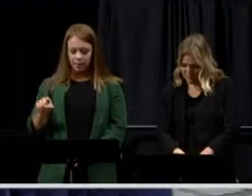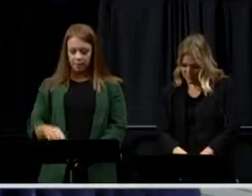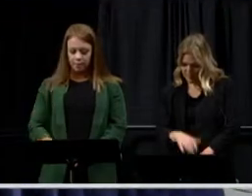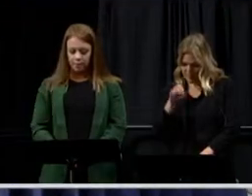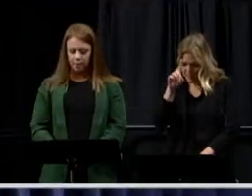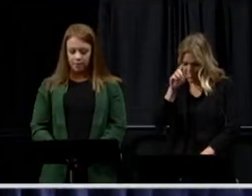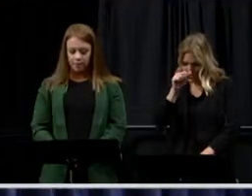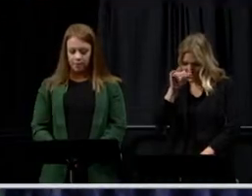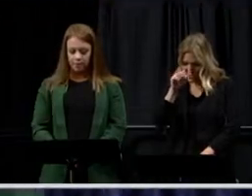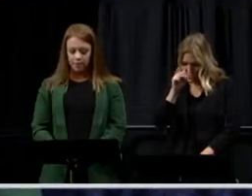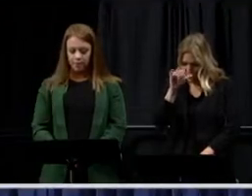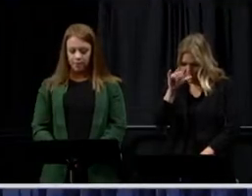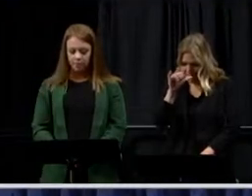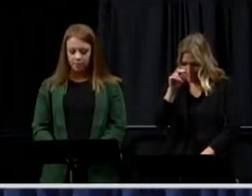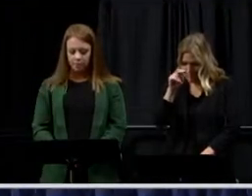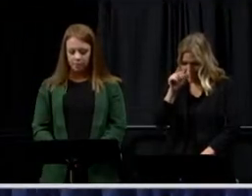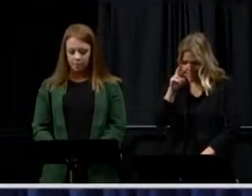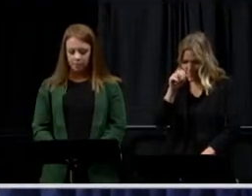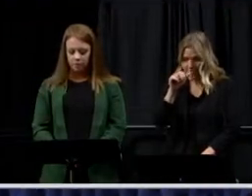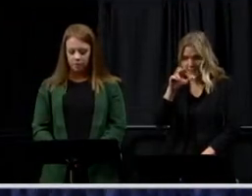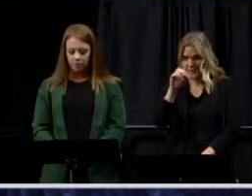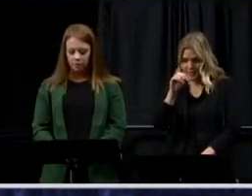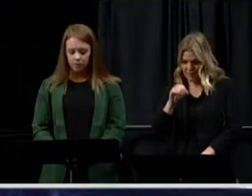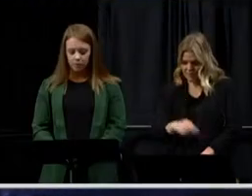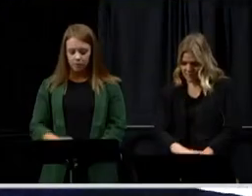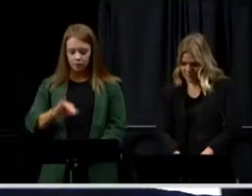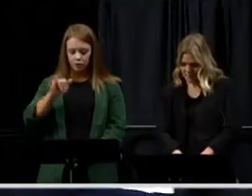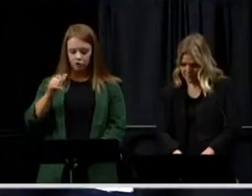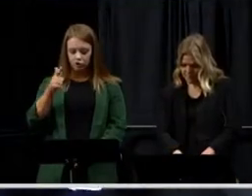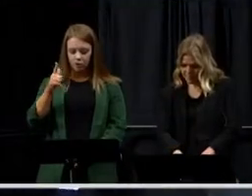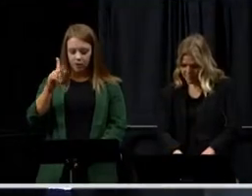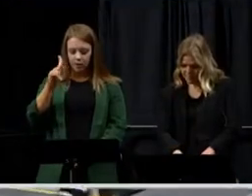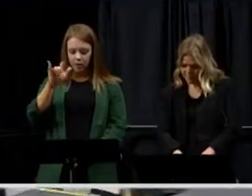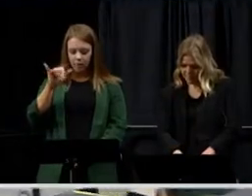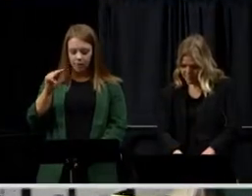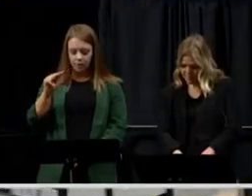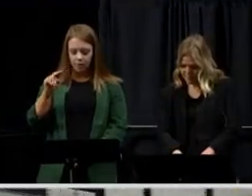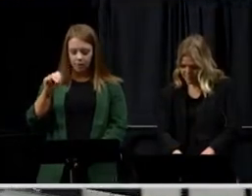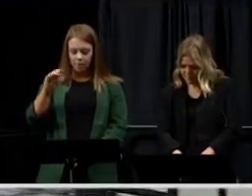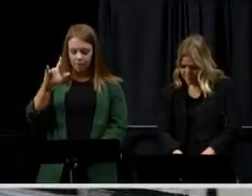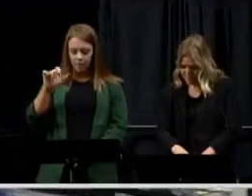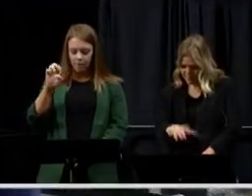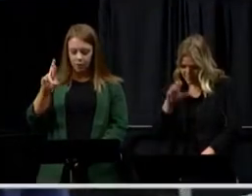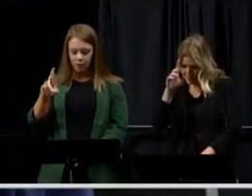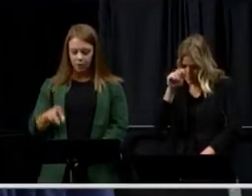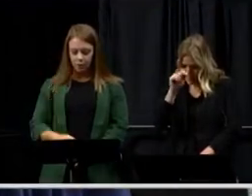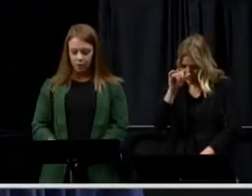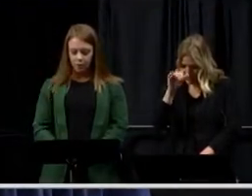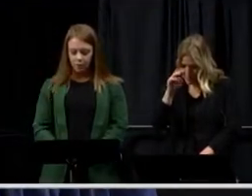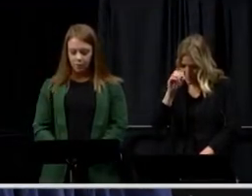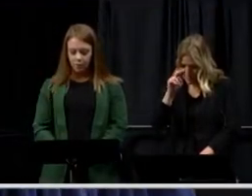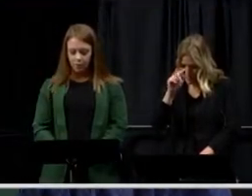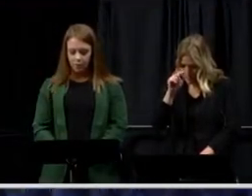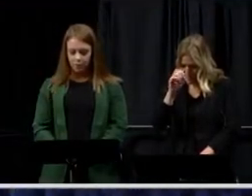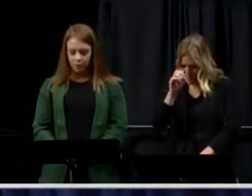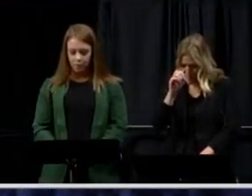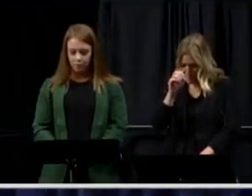Daisy Navarro. Jacqueline Renee Miller. Tamante De Carlos